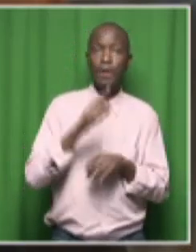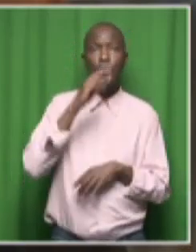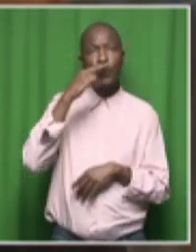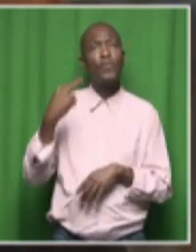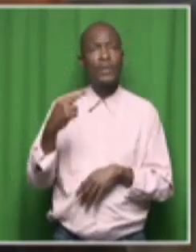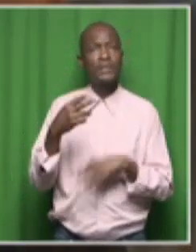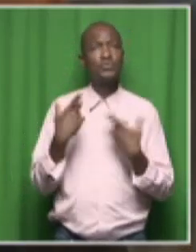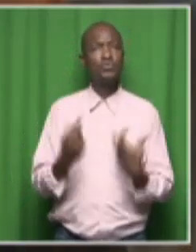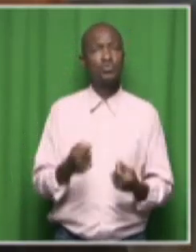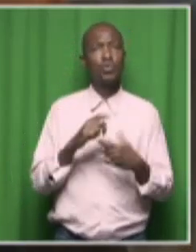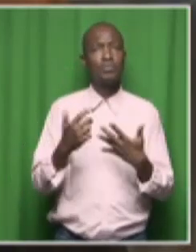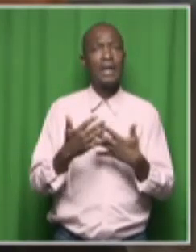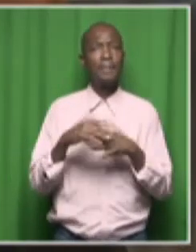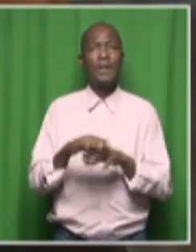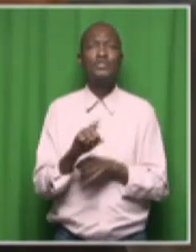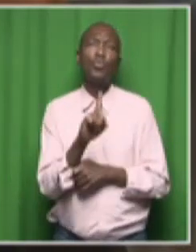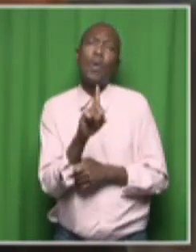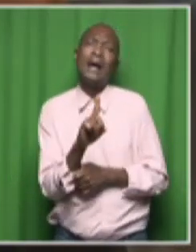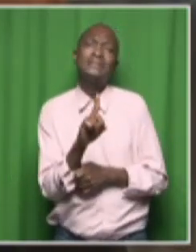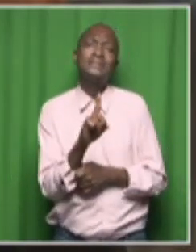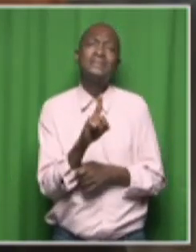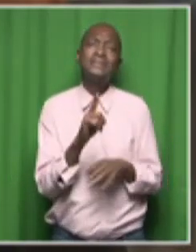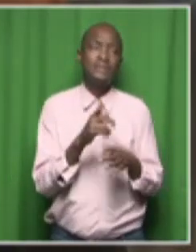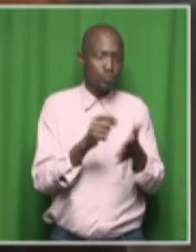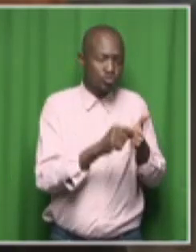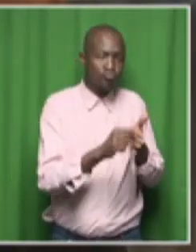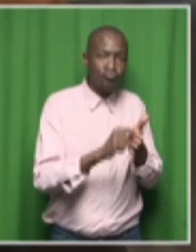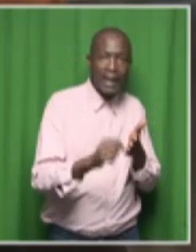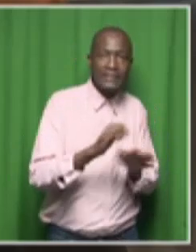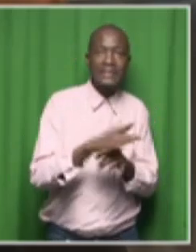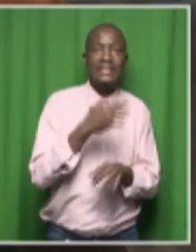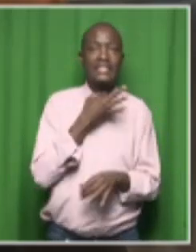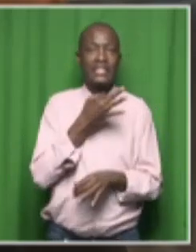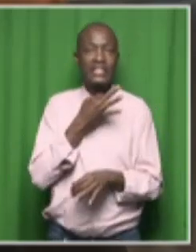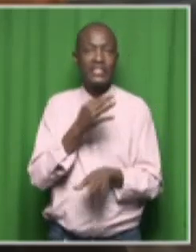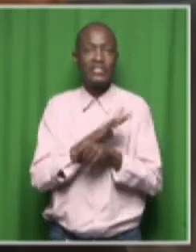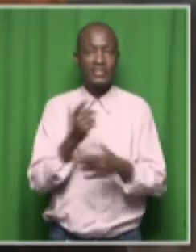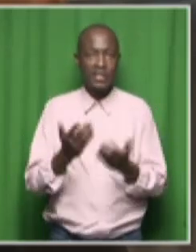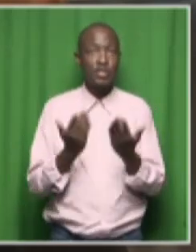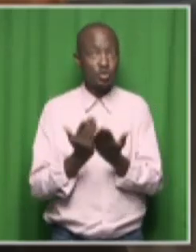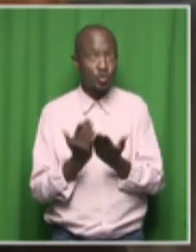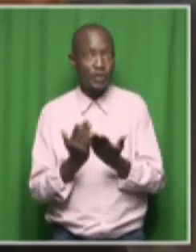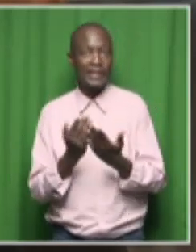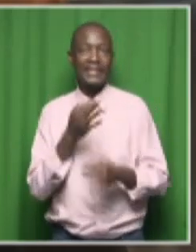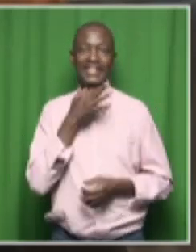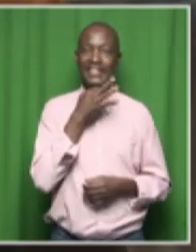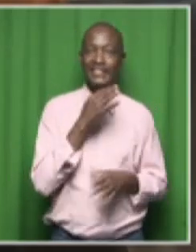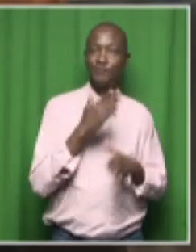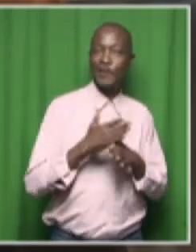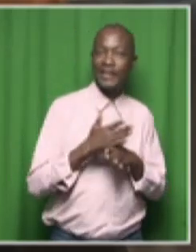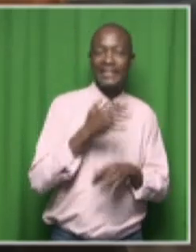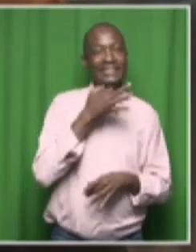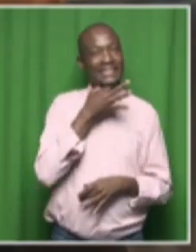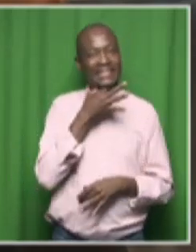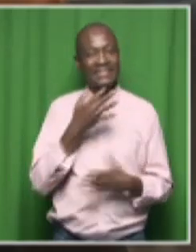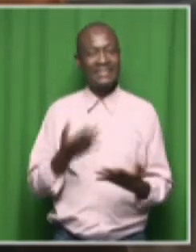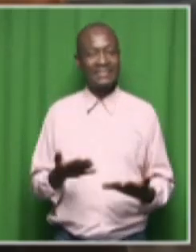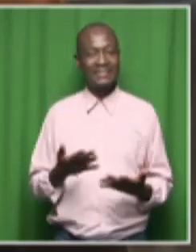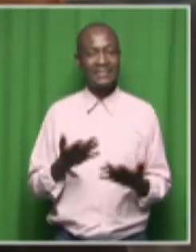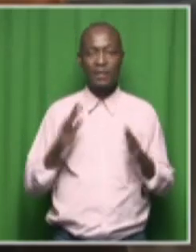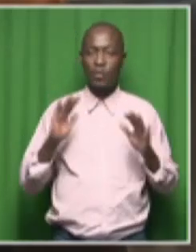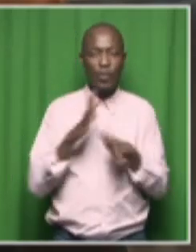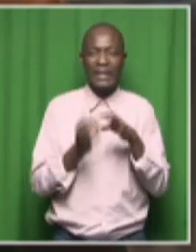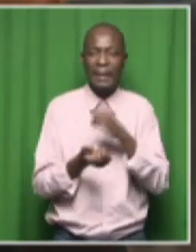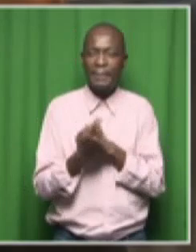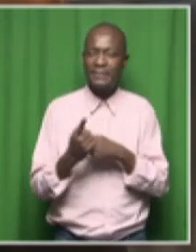only embrace the one, which is writing in English, doing schooling in English, working in English. Where have we gone